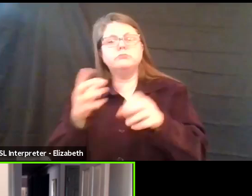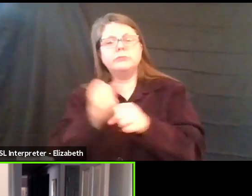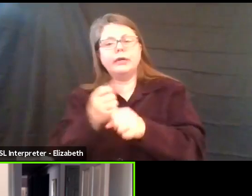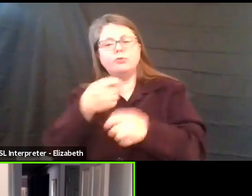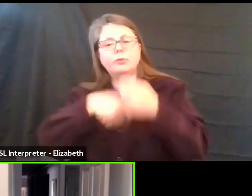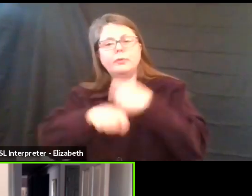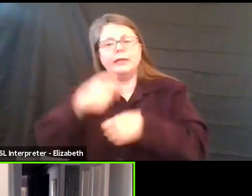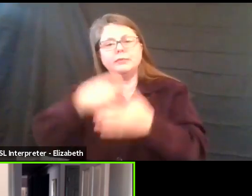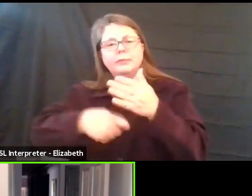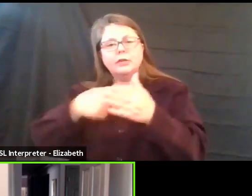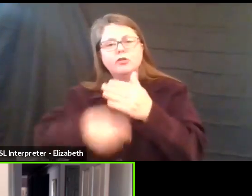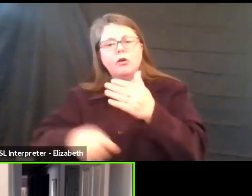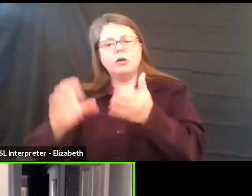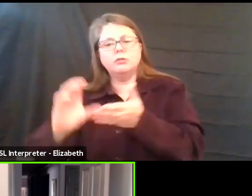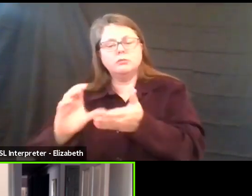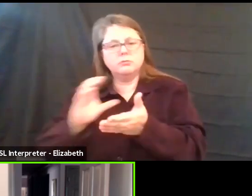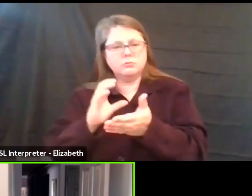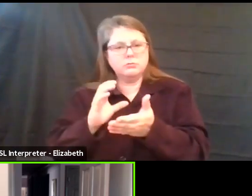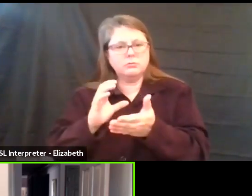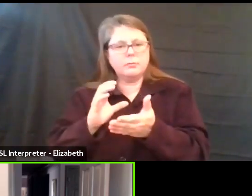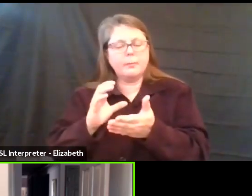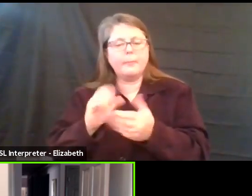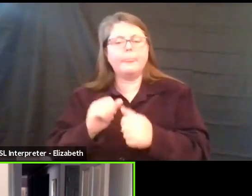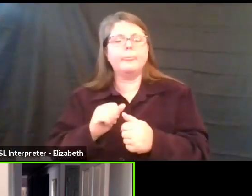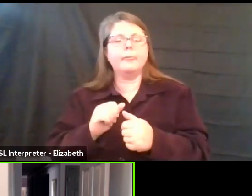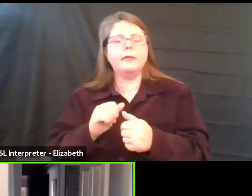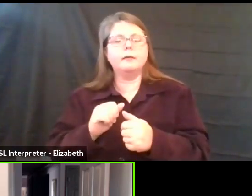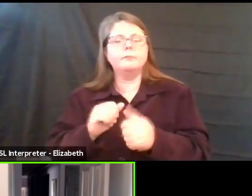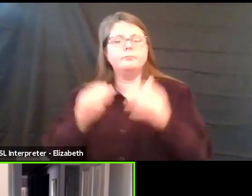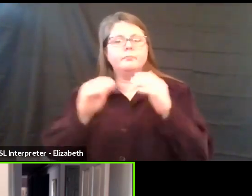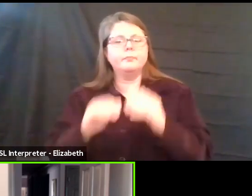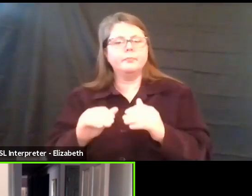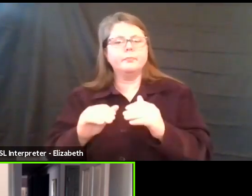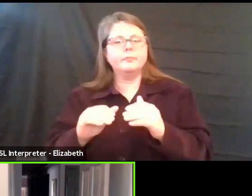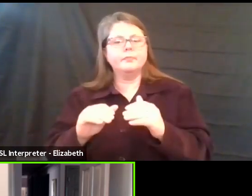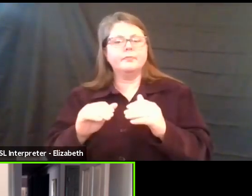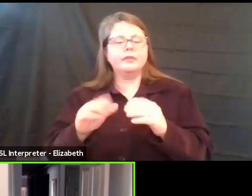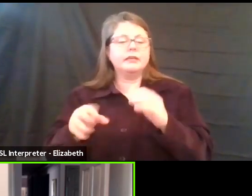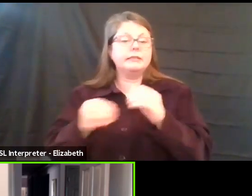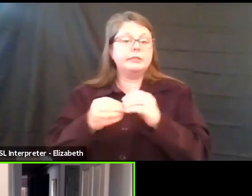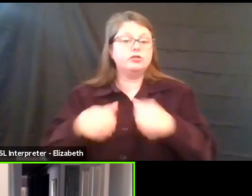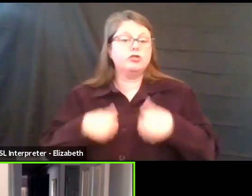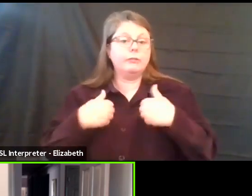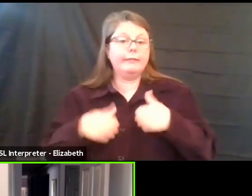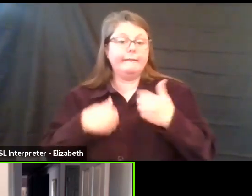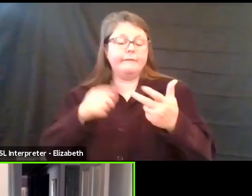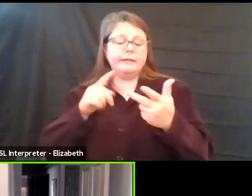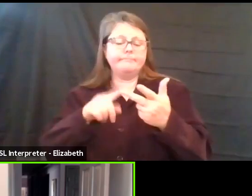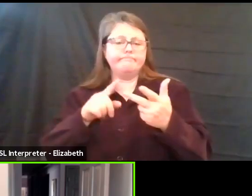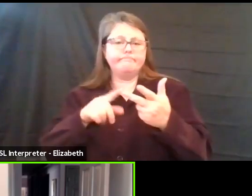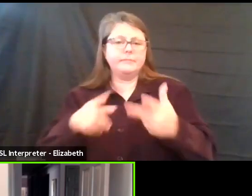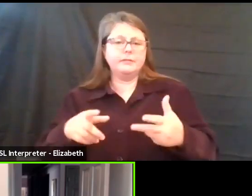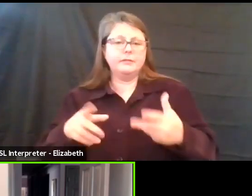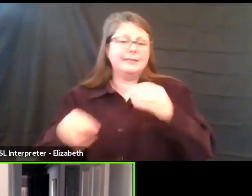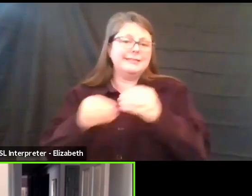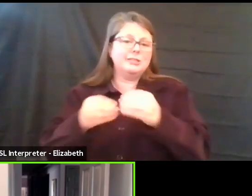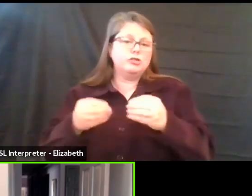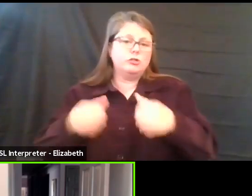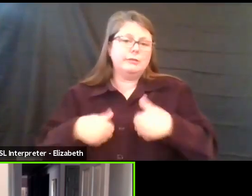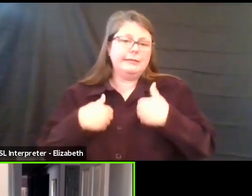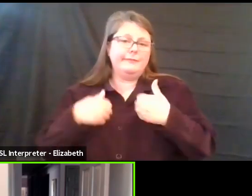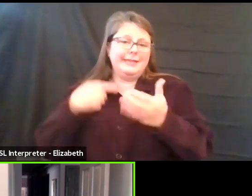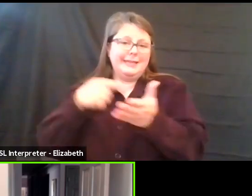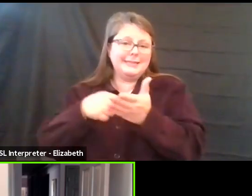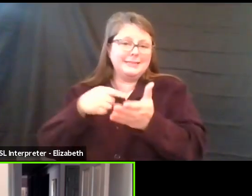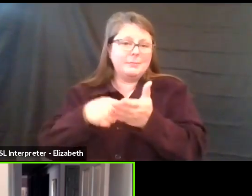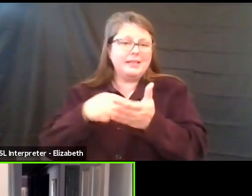the additional cost to live somewhere else or go out to eat or whatever the case may be while the claim is being settled or while the property is being repaired